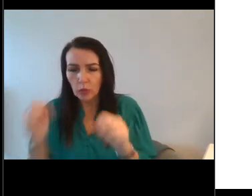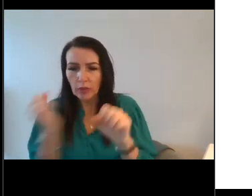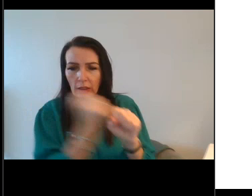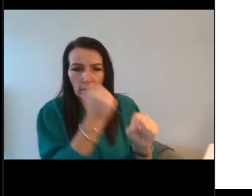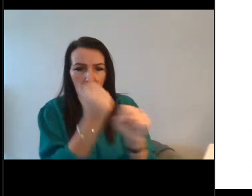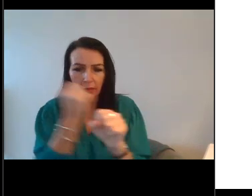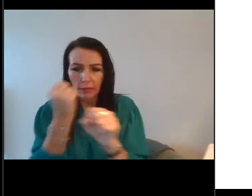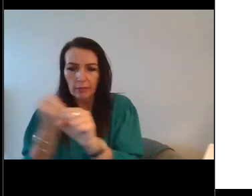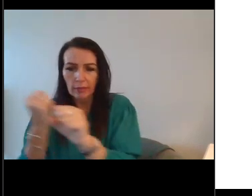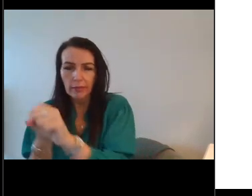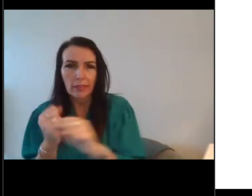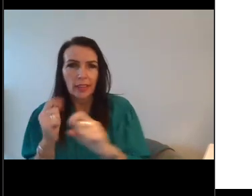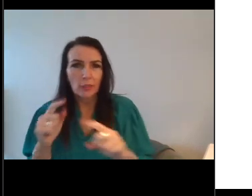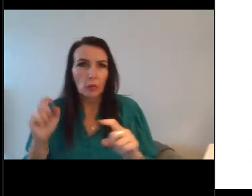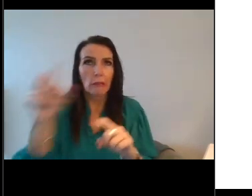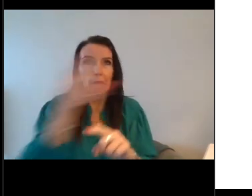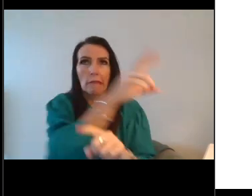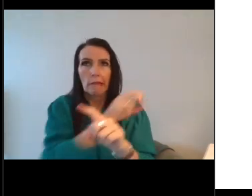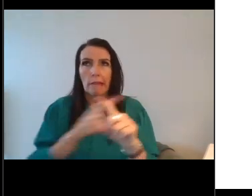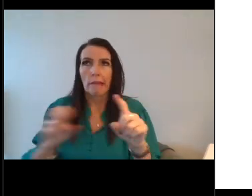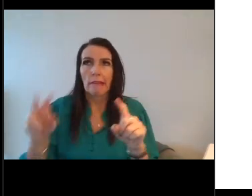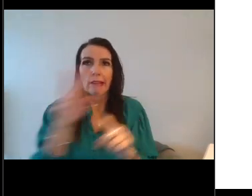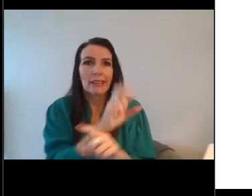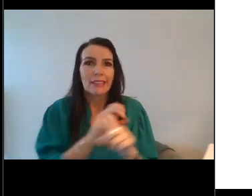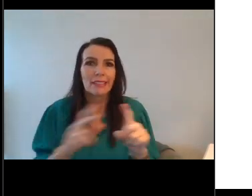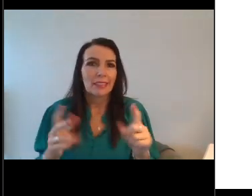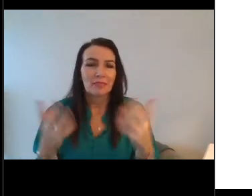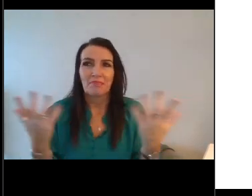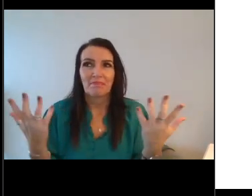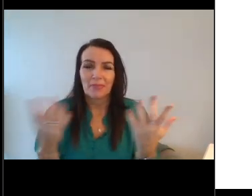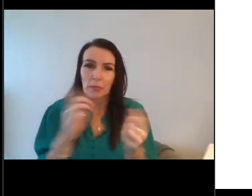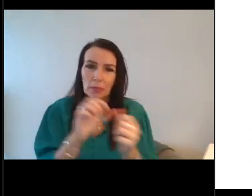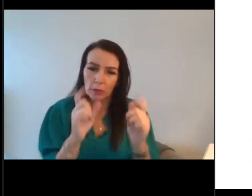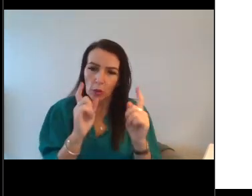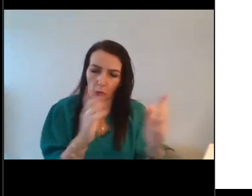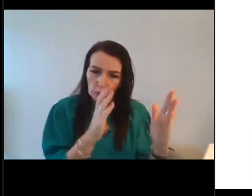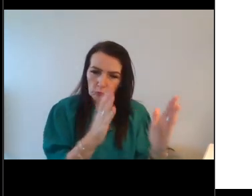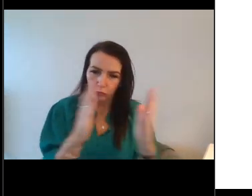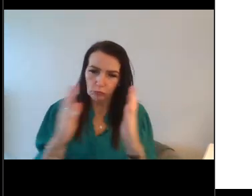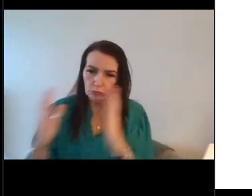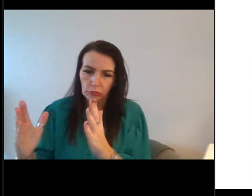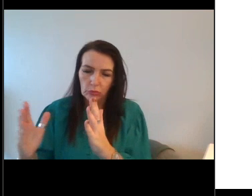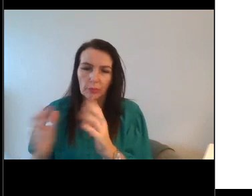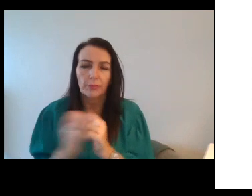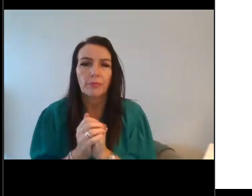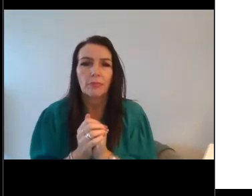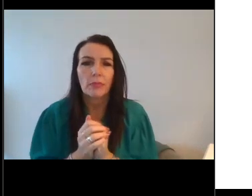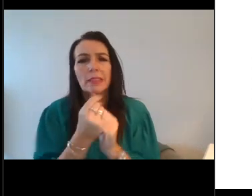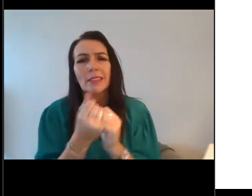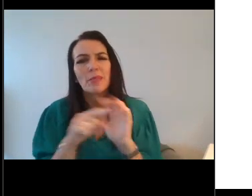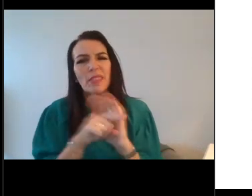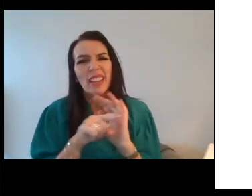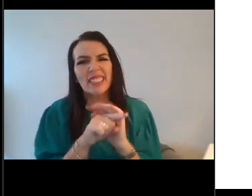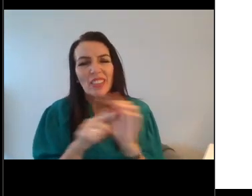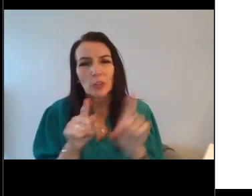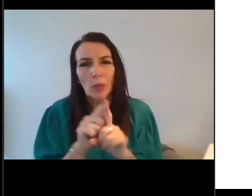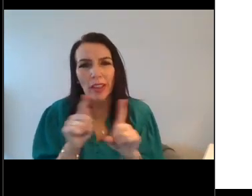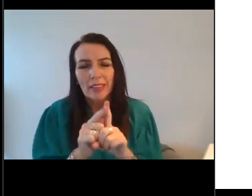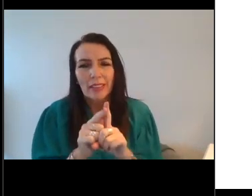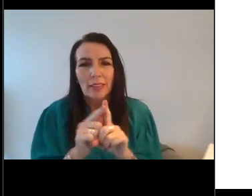than you're dotting about, a city, for example. There are obviously drawbacks to that as well, in